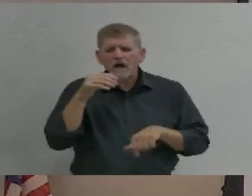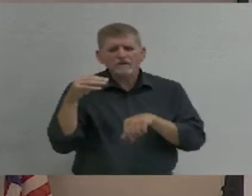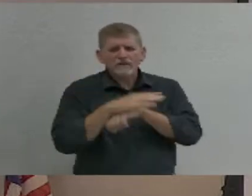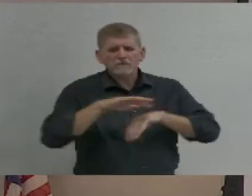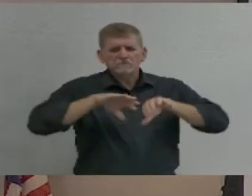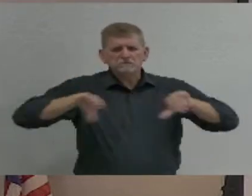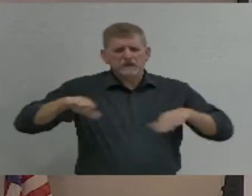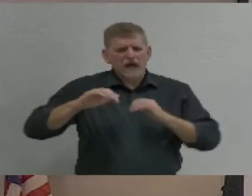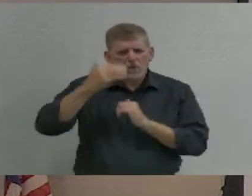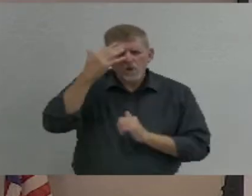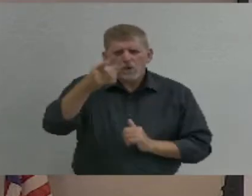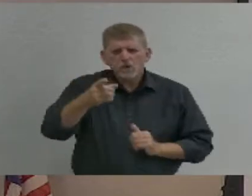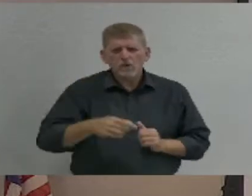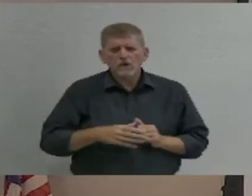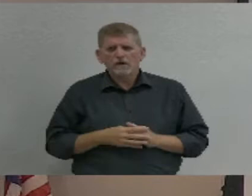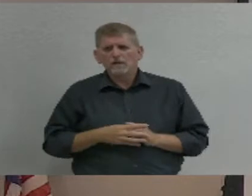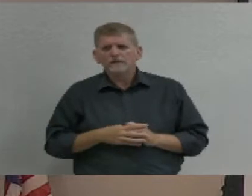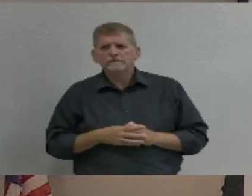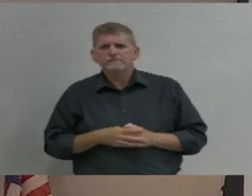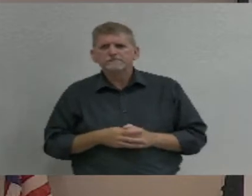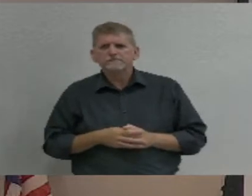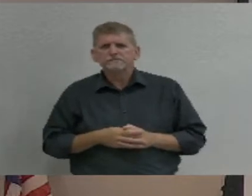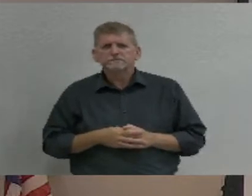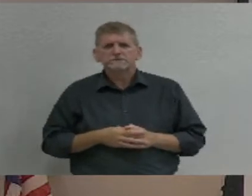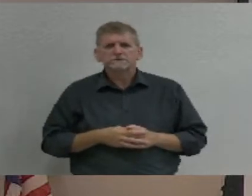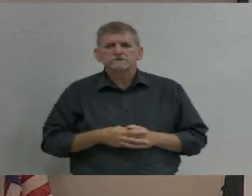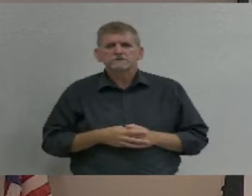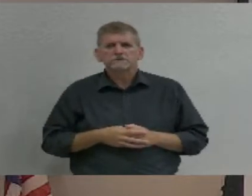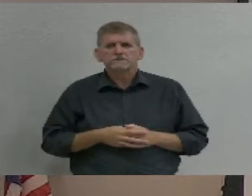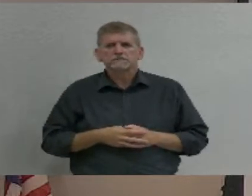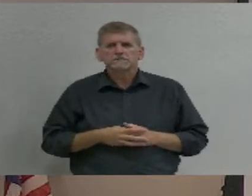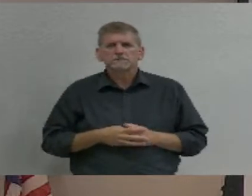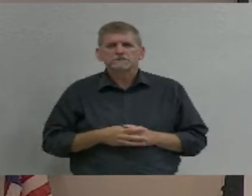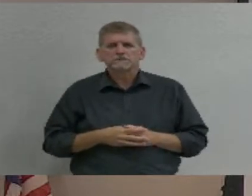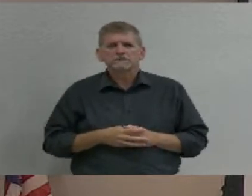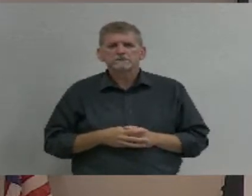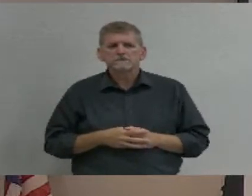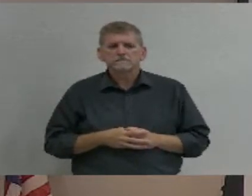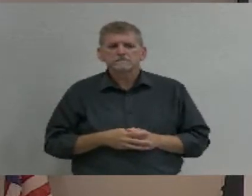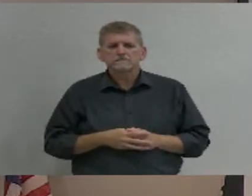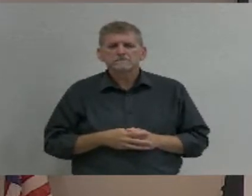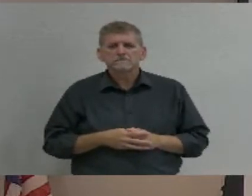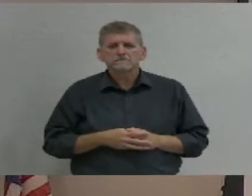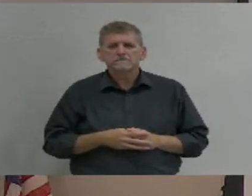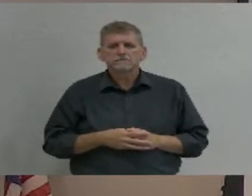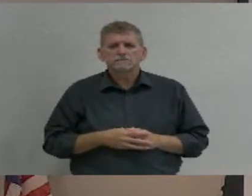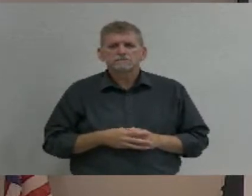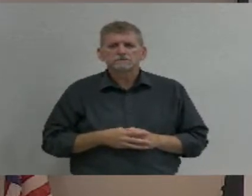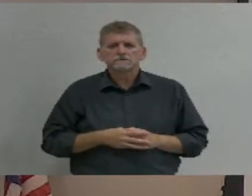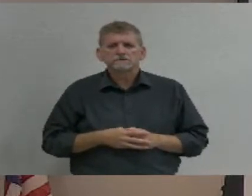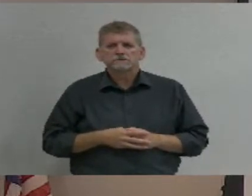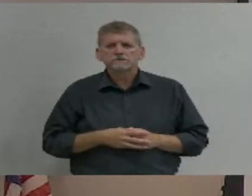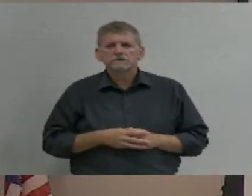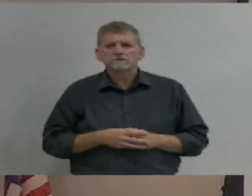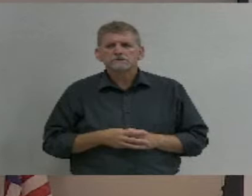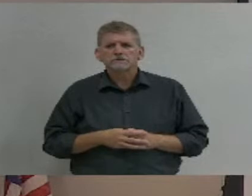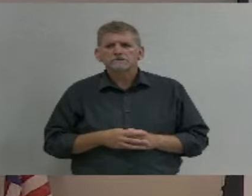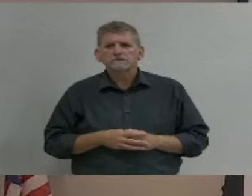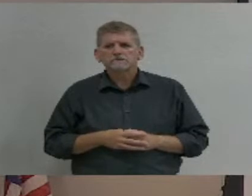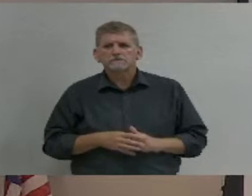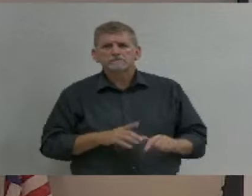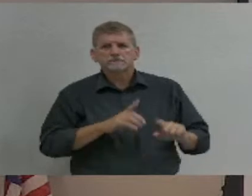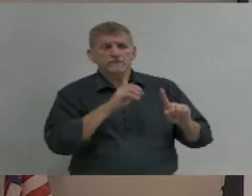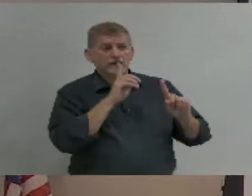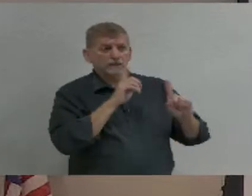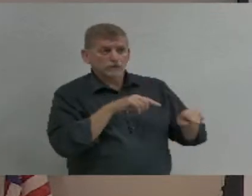that students have no impact on the community? Isn't it too early in the school year to make that assumption? Yeah,